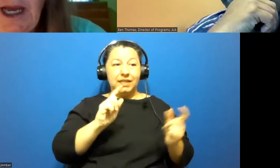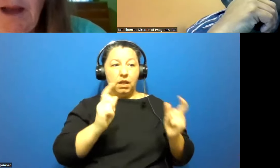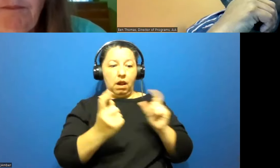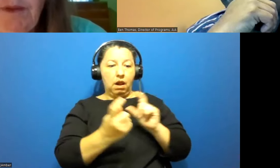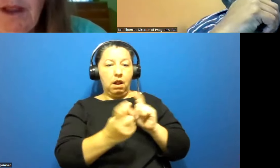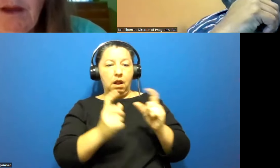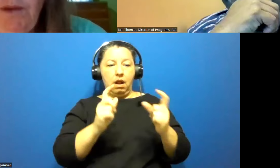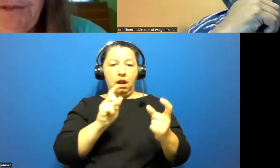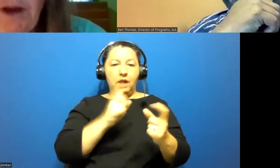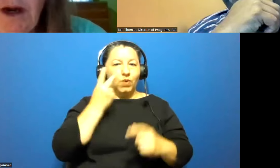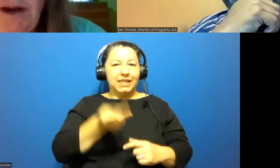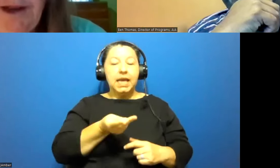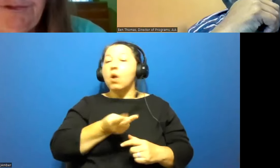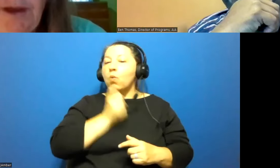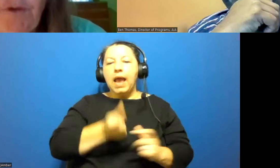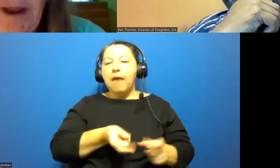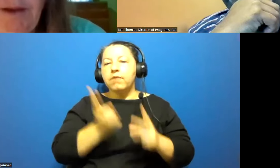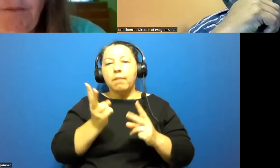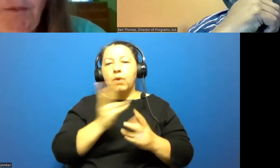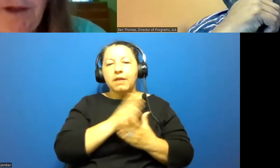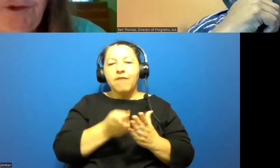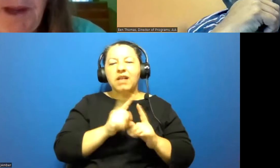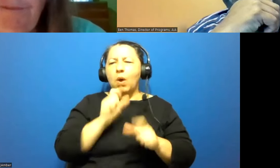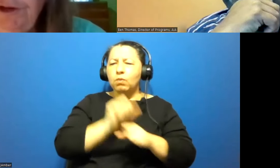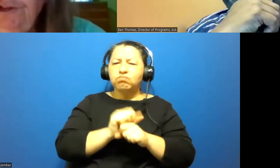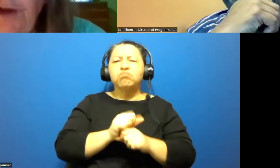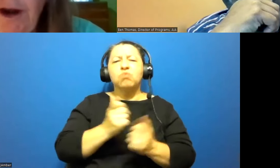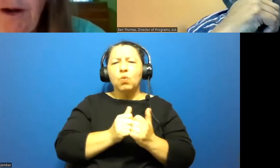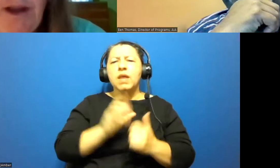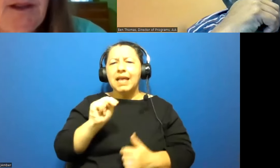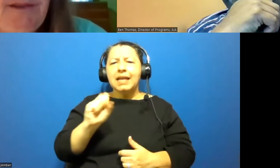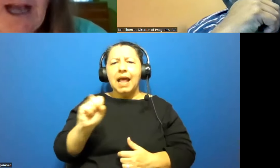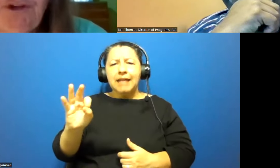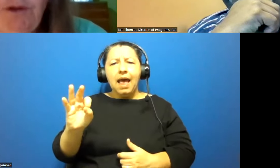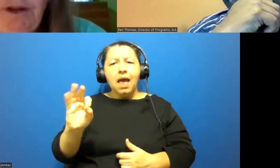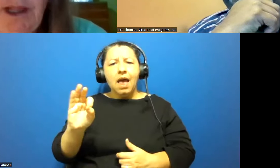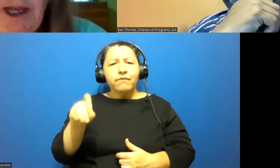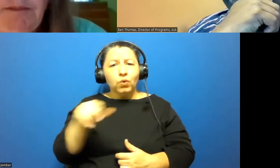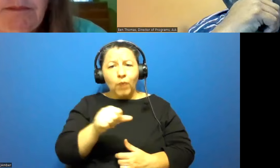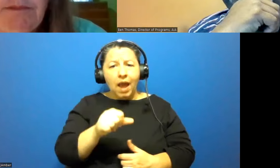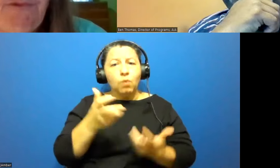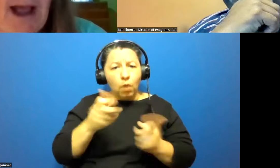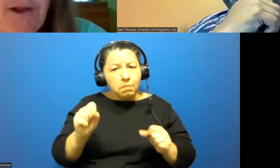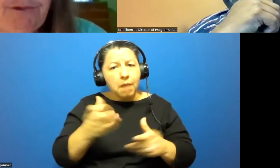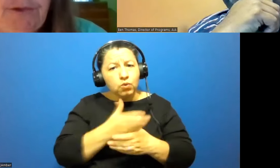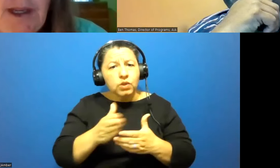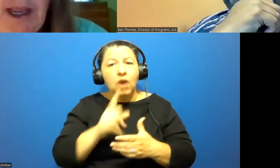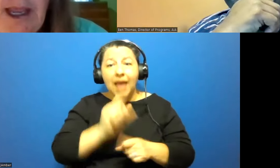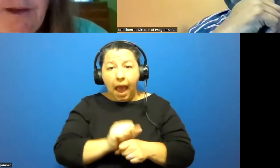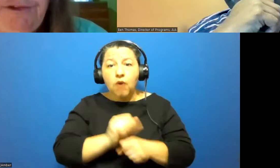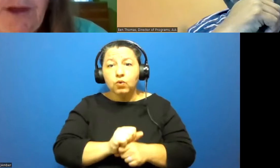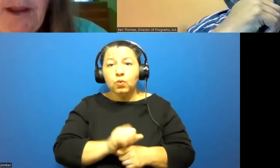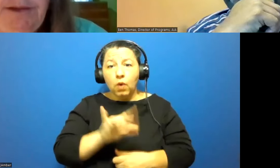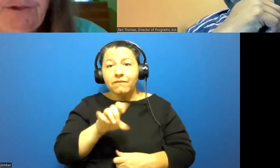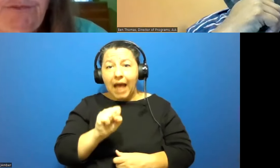certainly with our NSF grant, we want to be able to share the actual files.